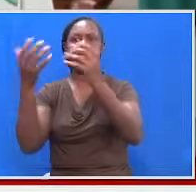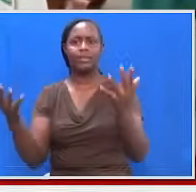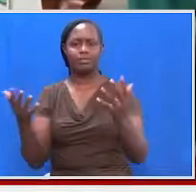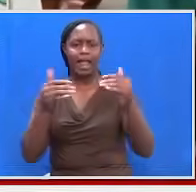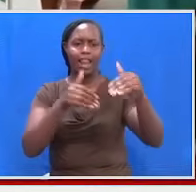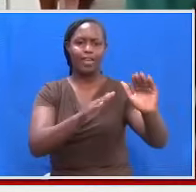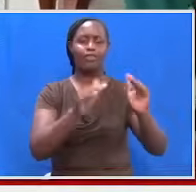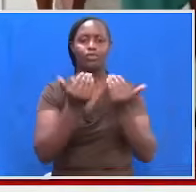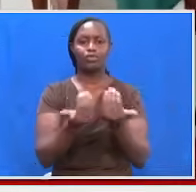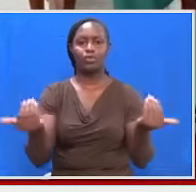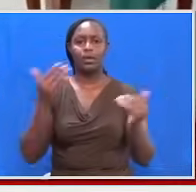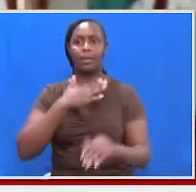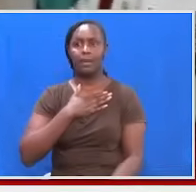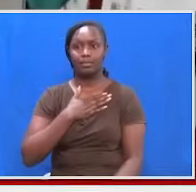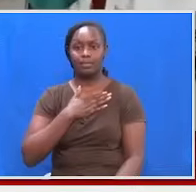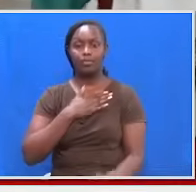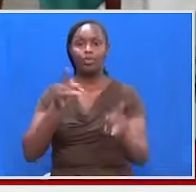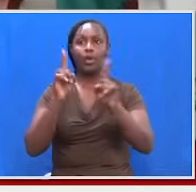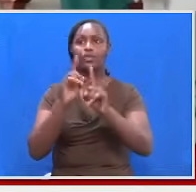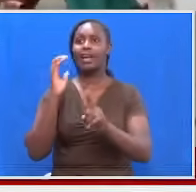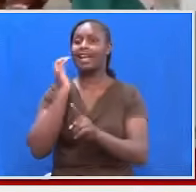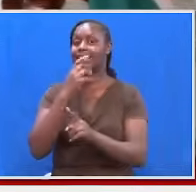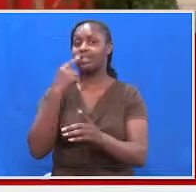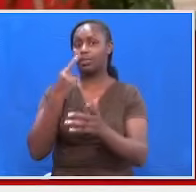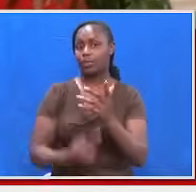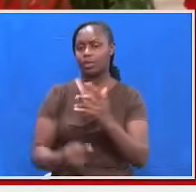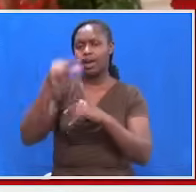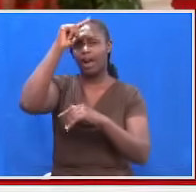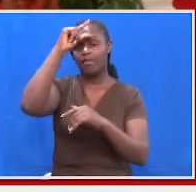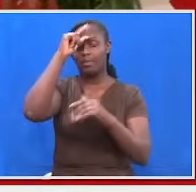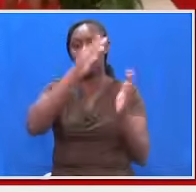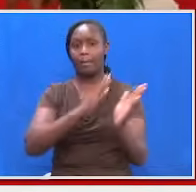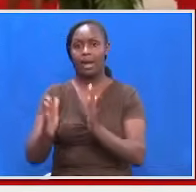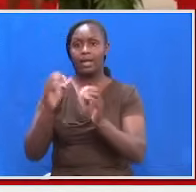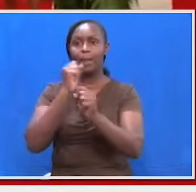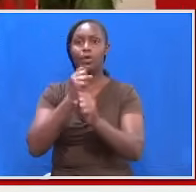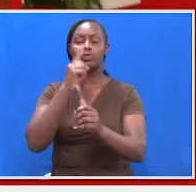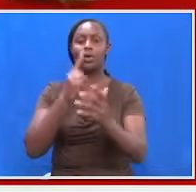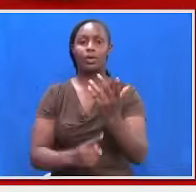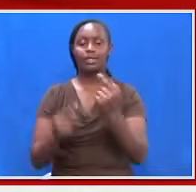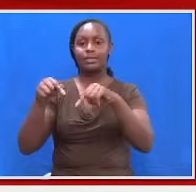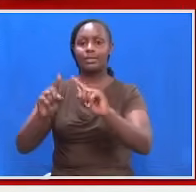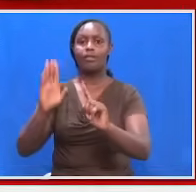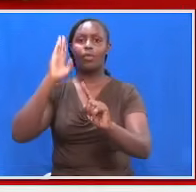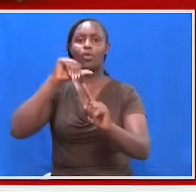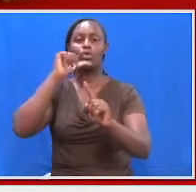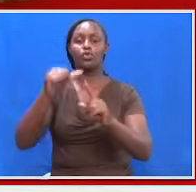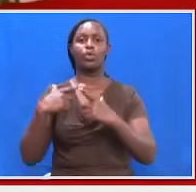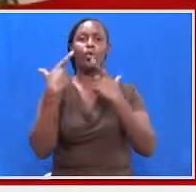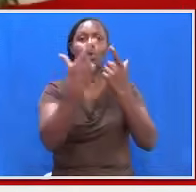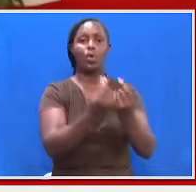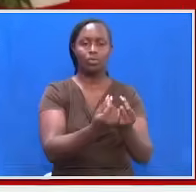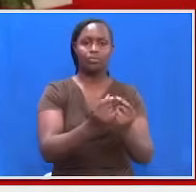alone. Pia Gachagua akidai kuwa serikali iliweka mikakati ya kuhakikisha kuwa hataweza kufika katika maadhimisho ya sherehe za